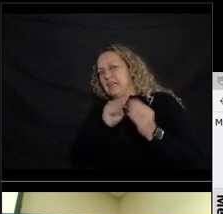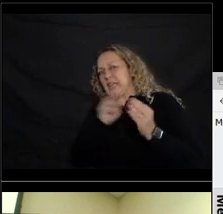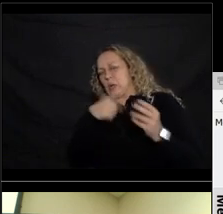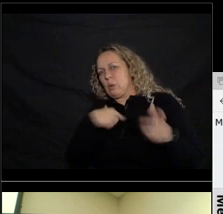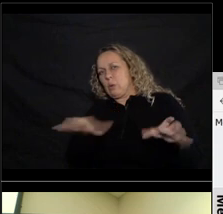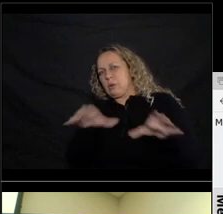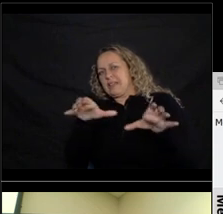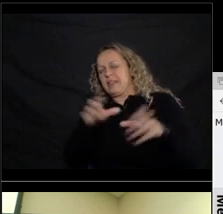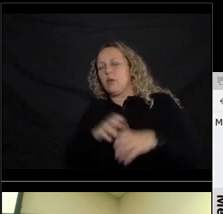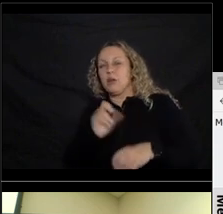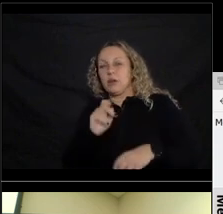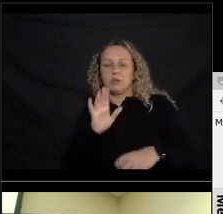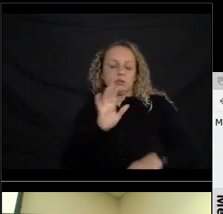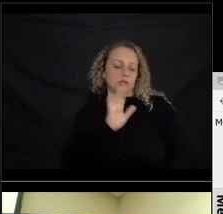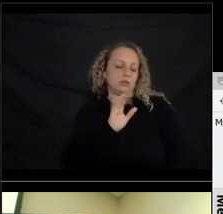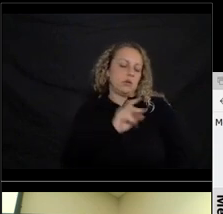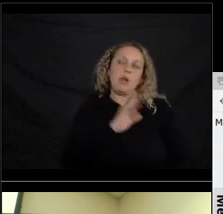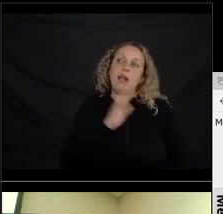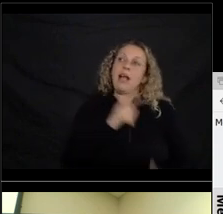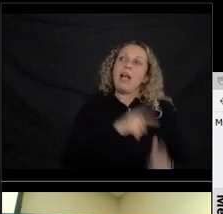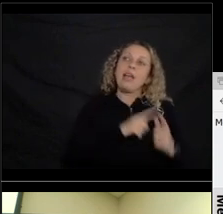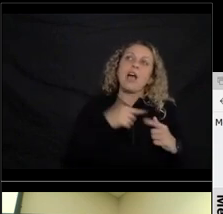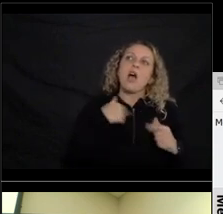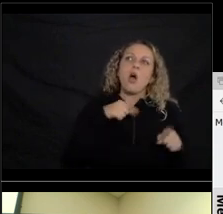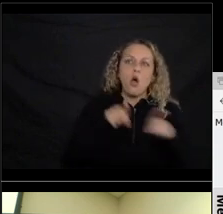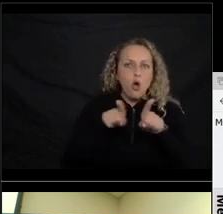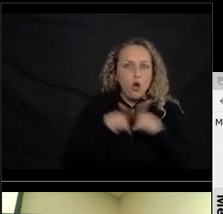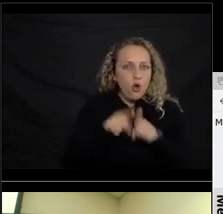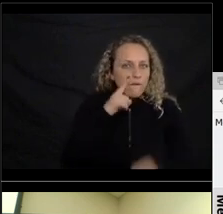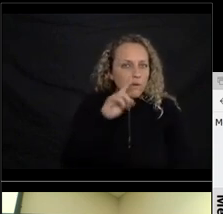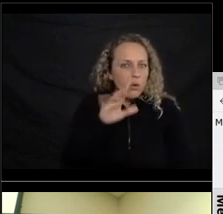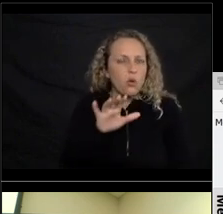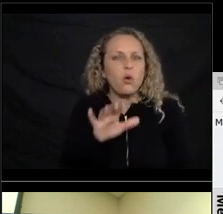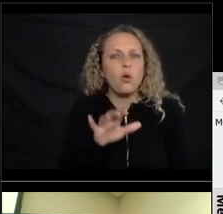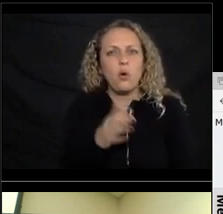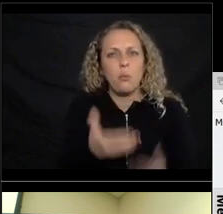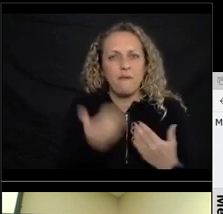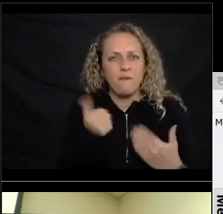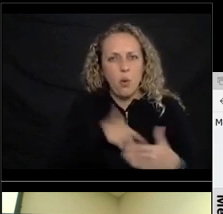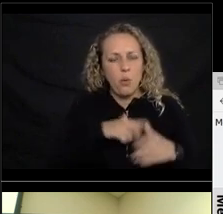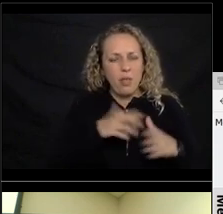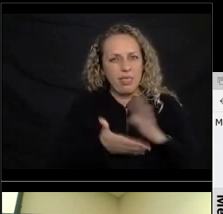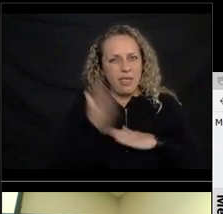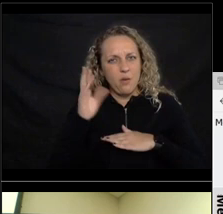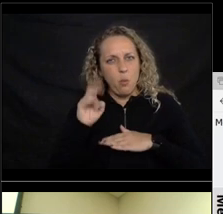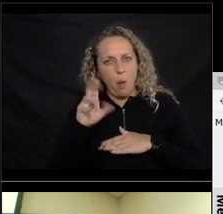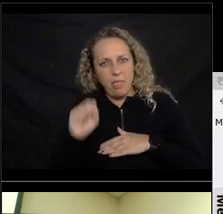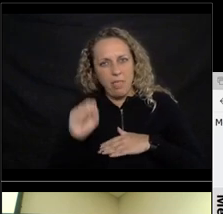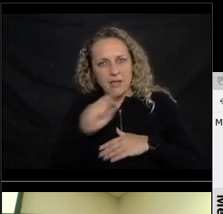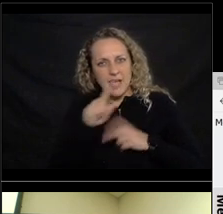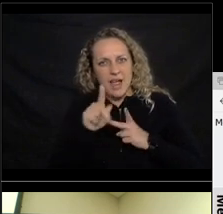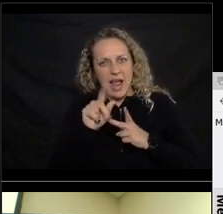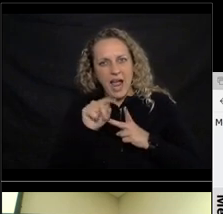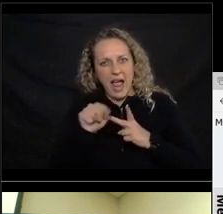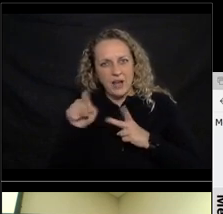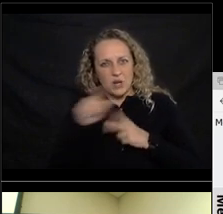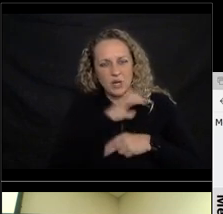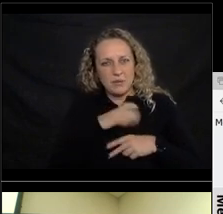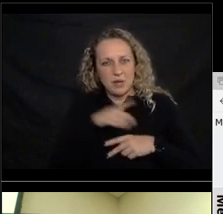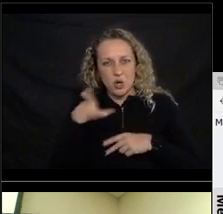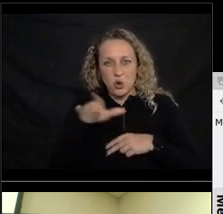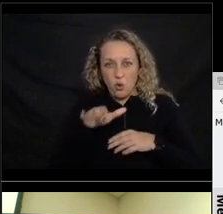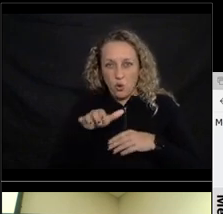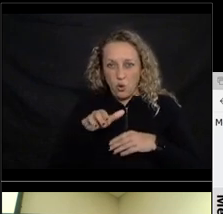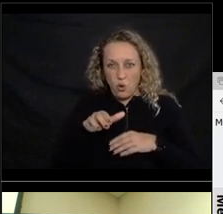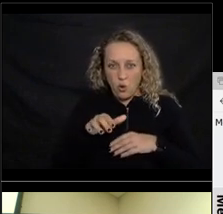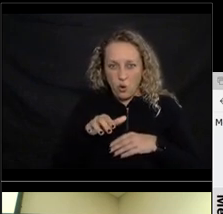because I need a refresher. Okay. And then also for before we leave, Commissioner Romulus and Commissioner Katz, your mail is